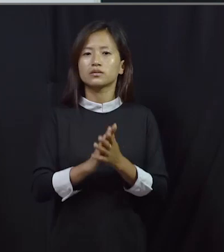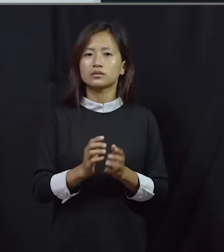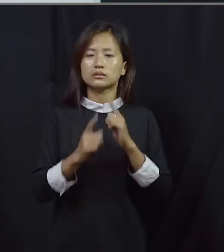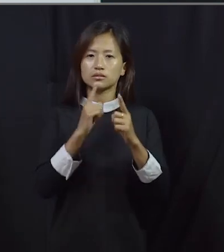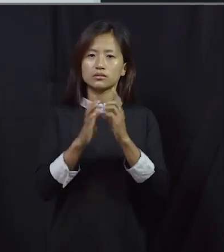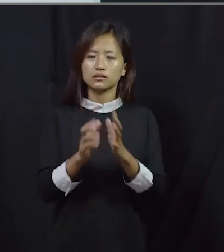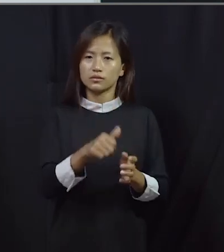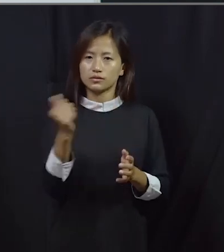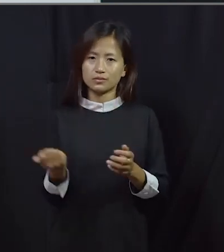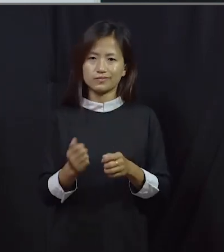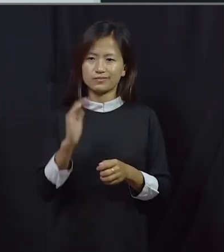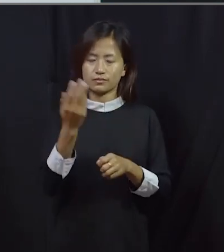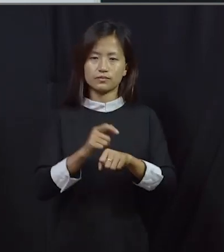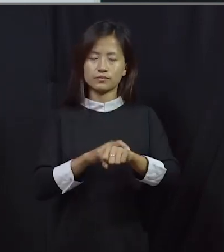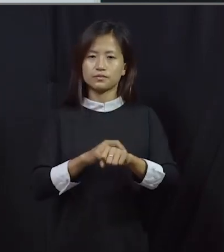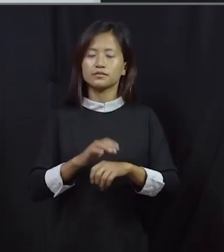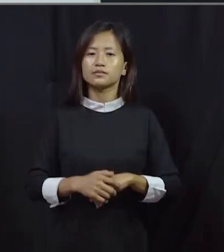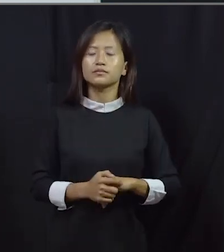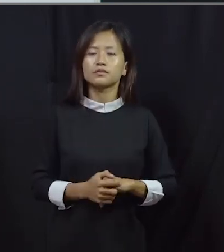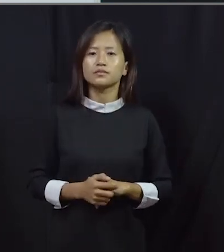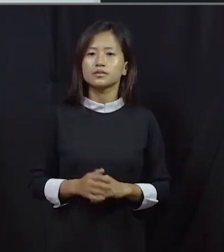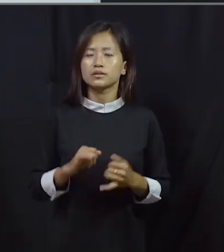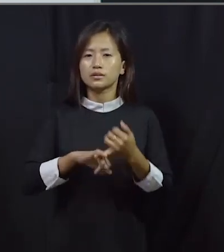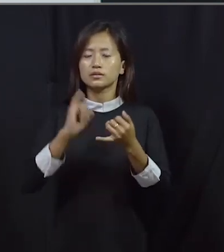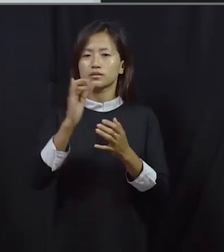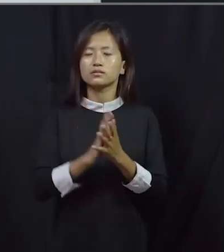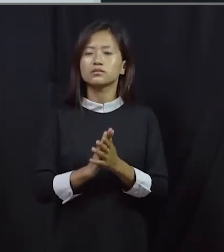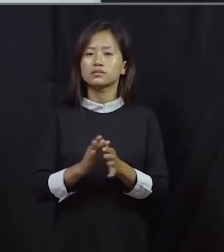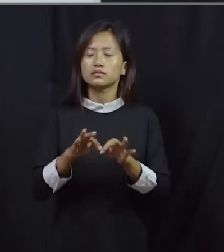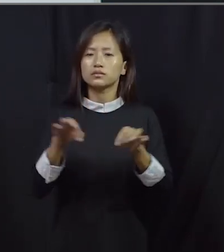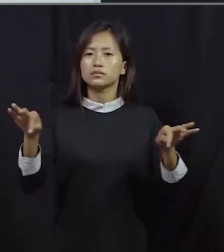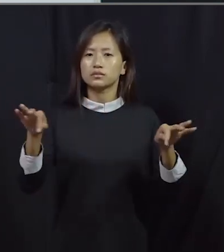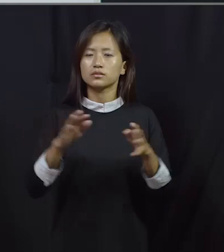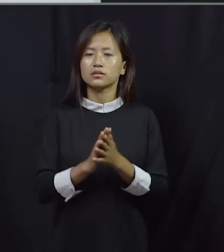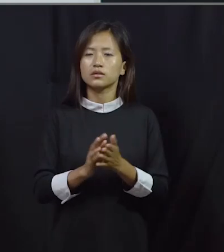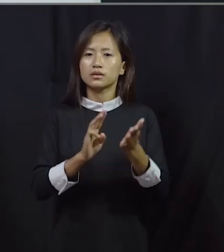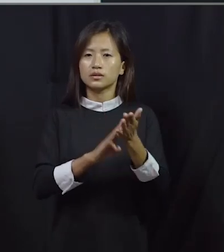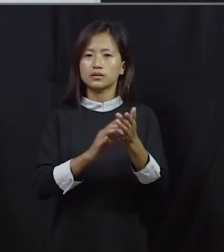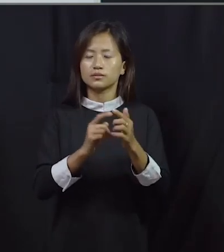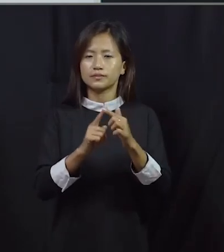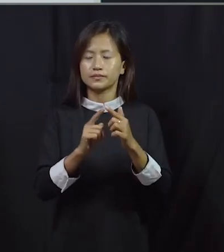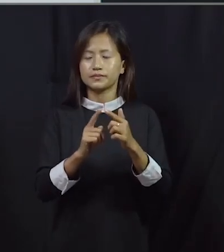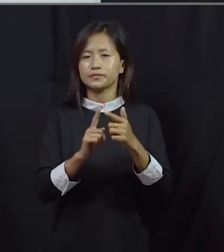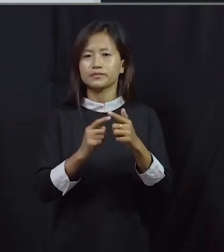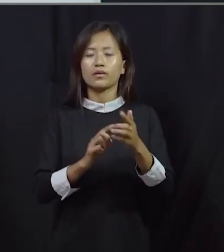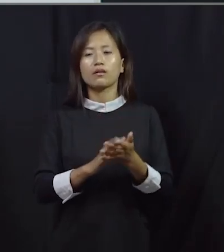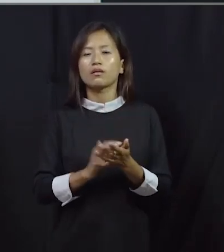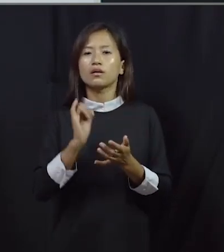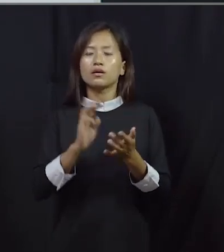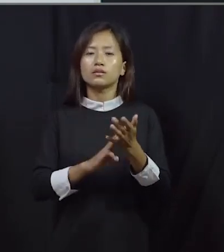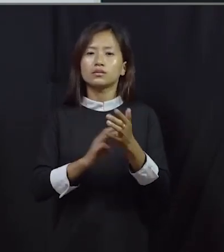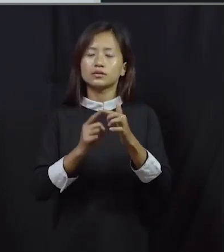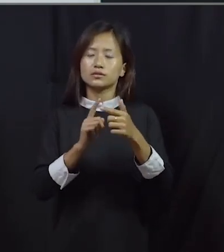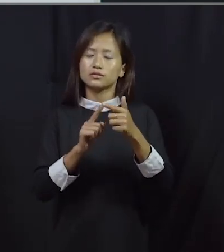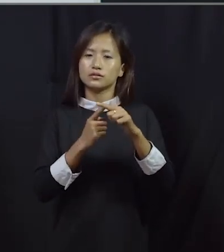after some time. Okay. So first, in SI, what is the unit of length? This is meter. This is what? Meter. And what is the symbol